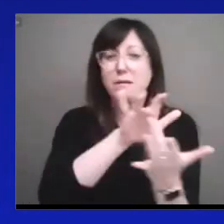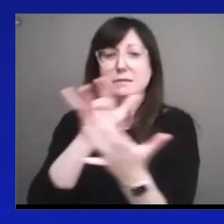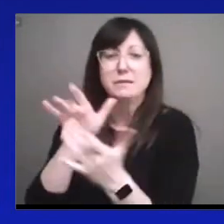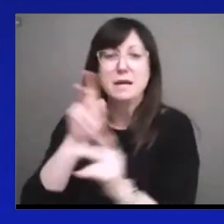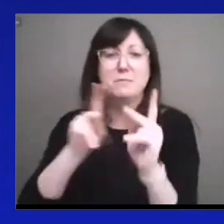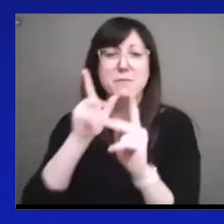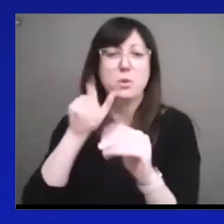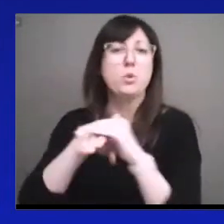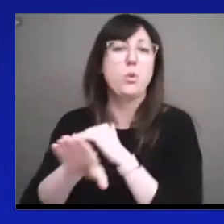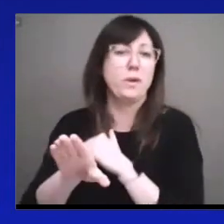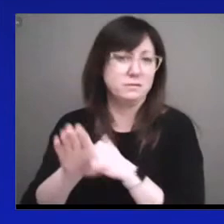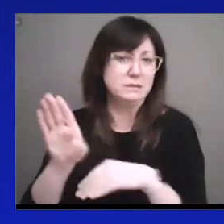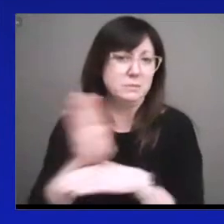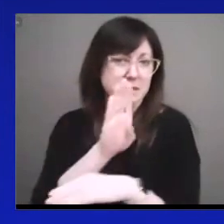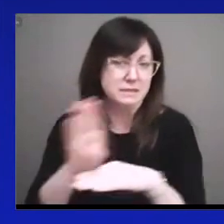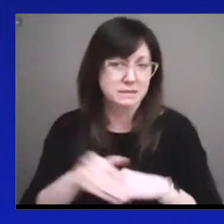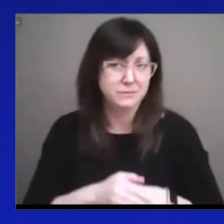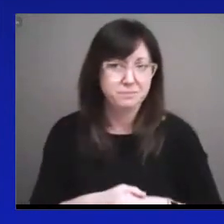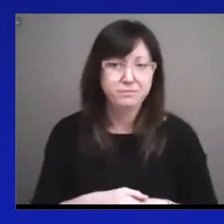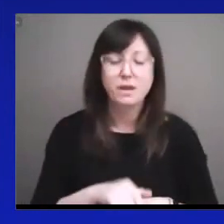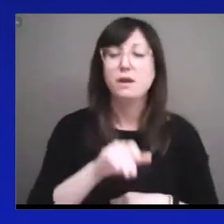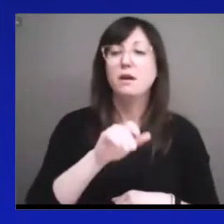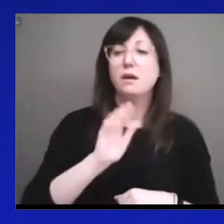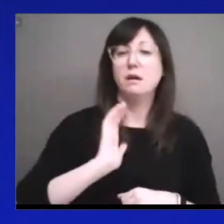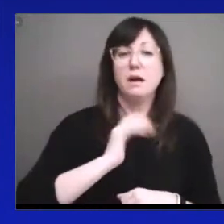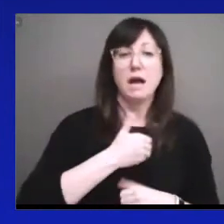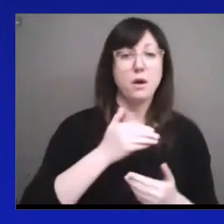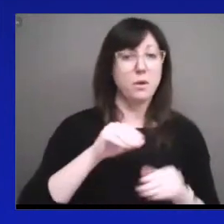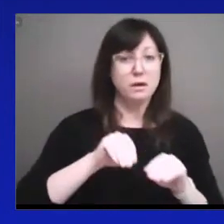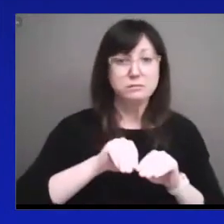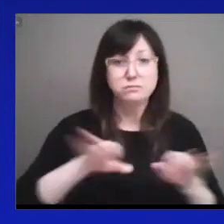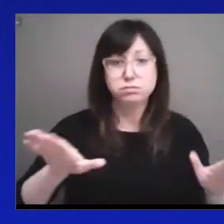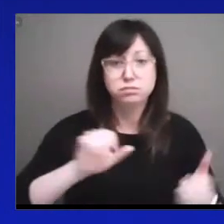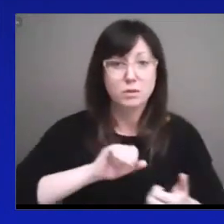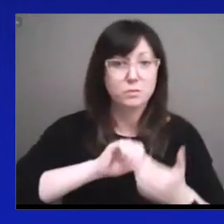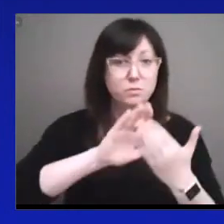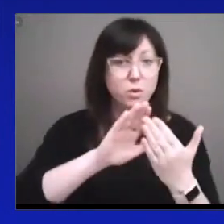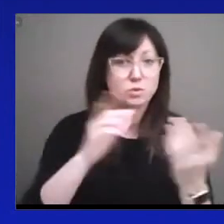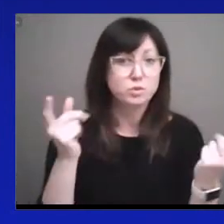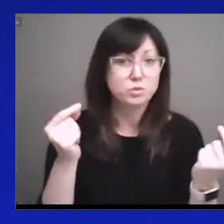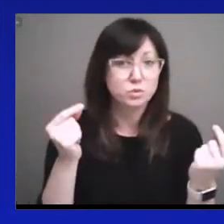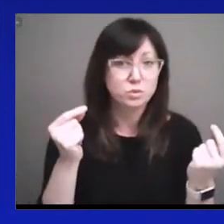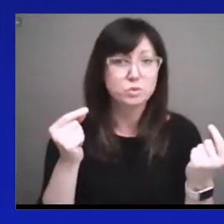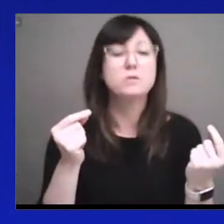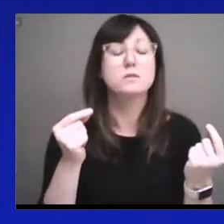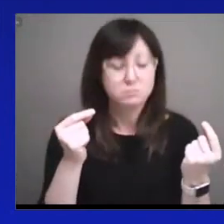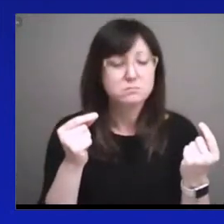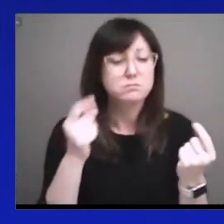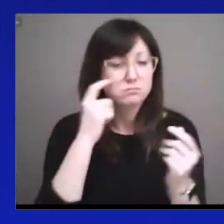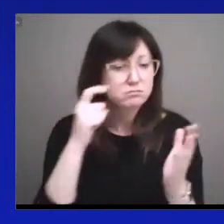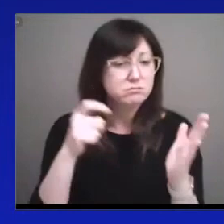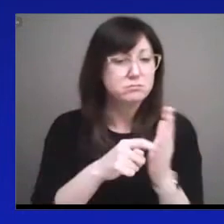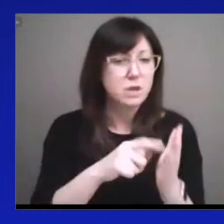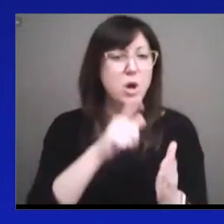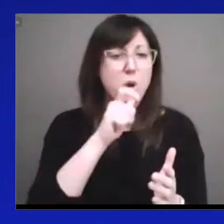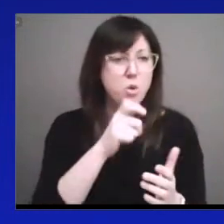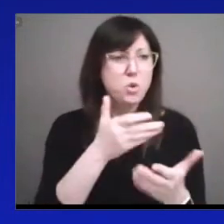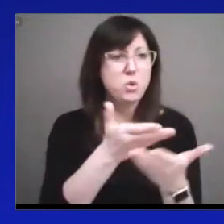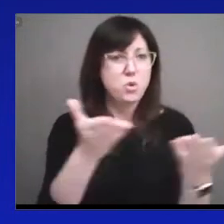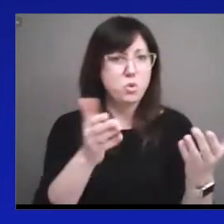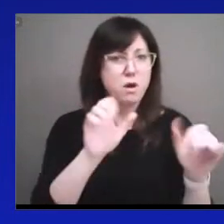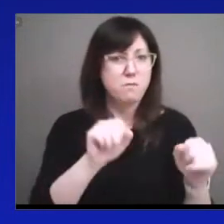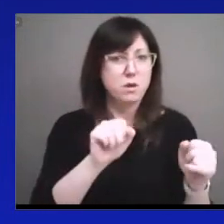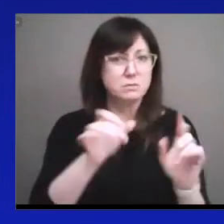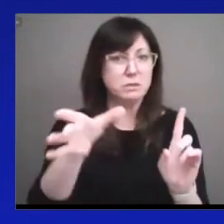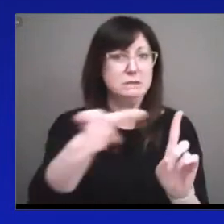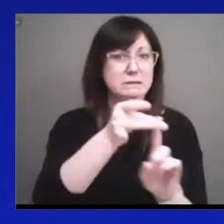So typically in our outbreak approach, we are able to identify who the close contacts are and do the follow-up we